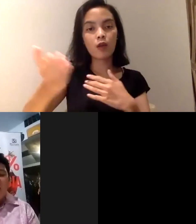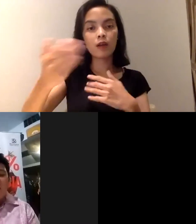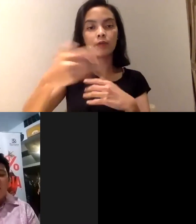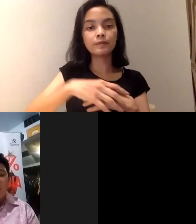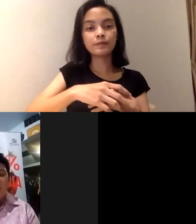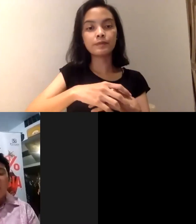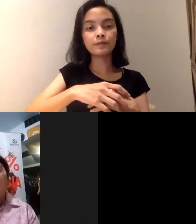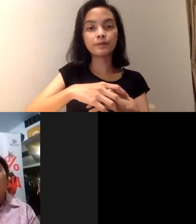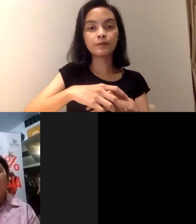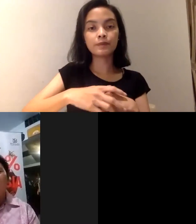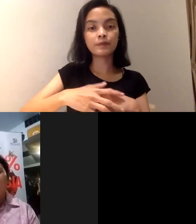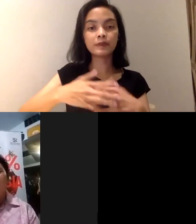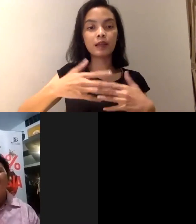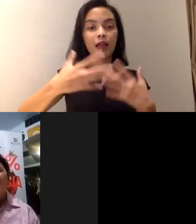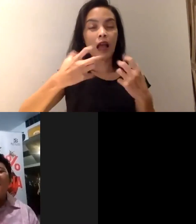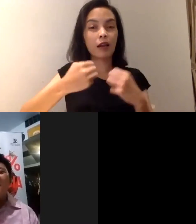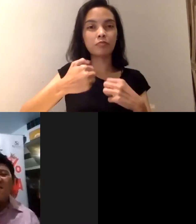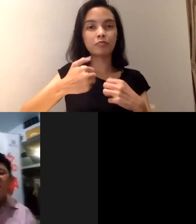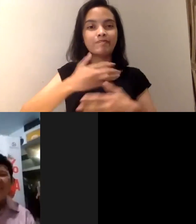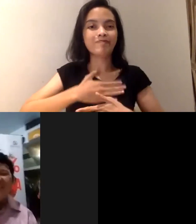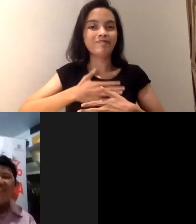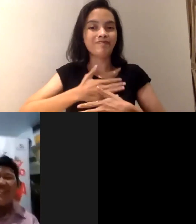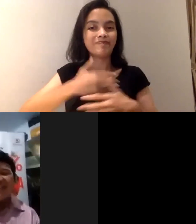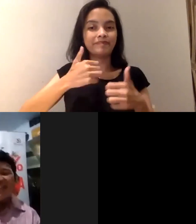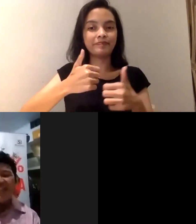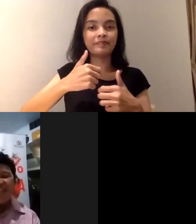And have a great evening, everyone. Thank you.